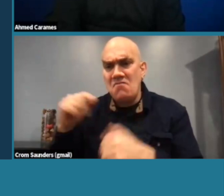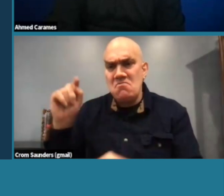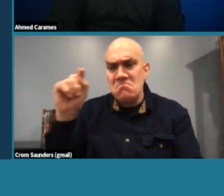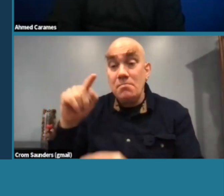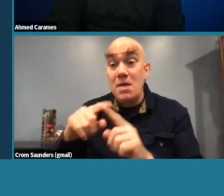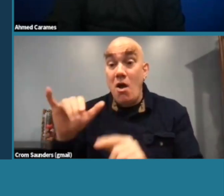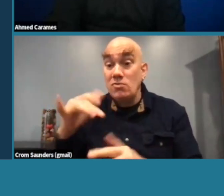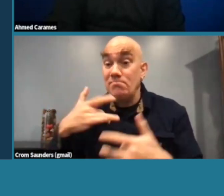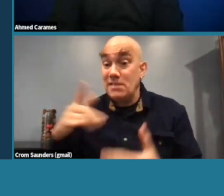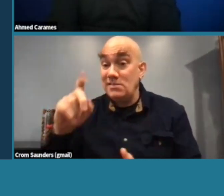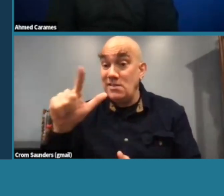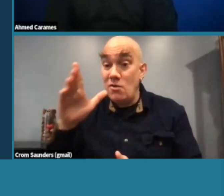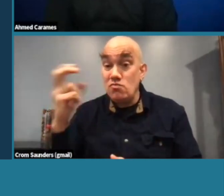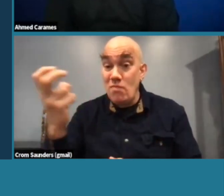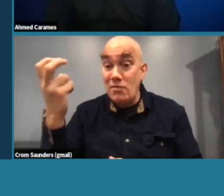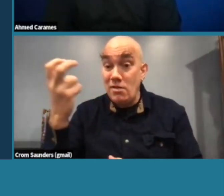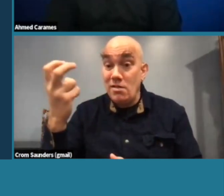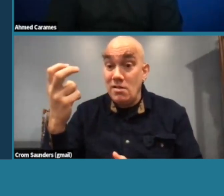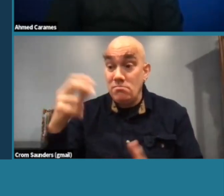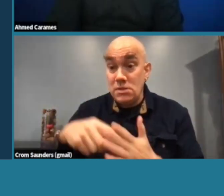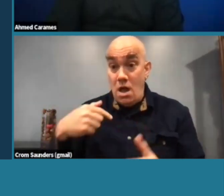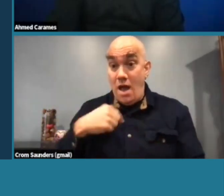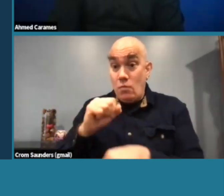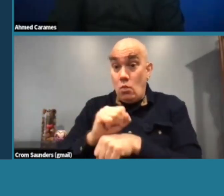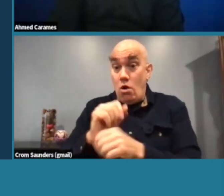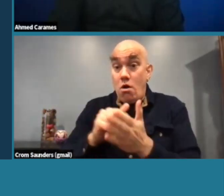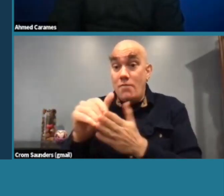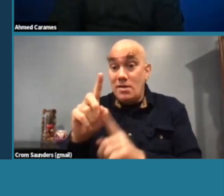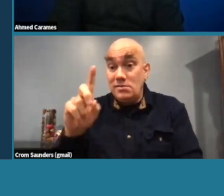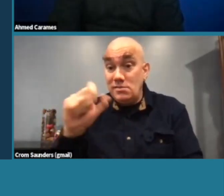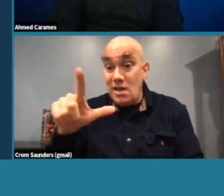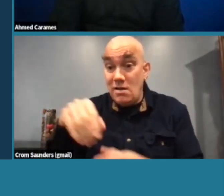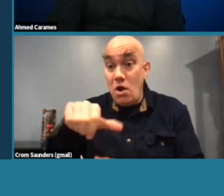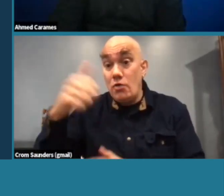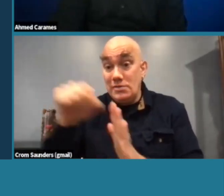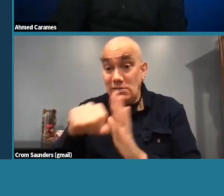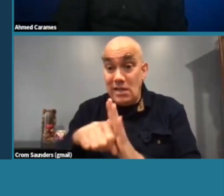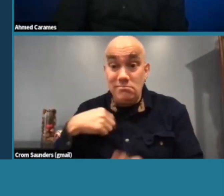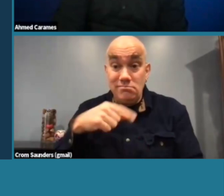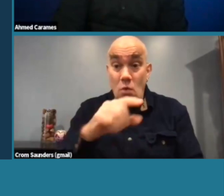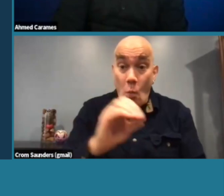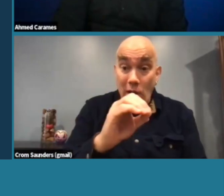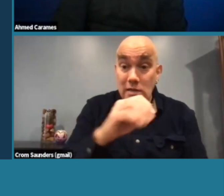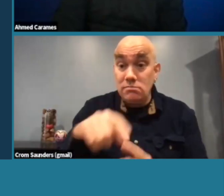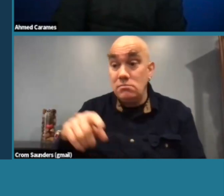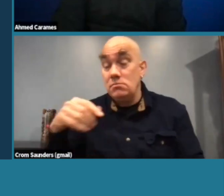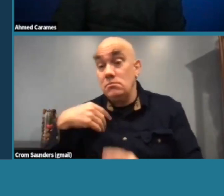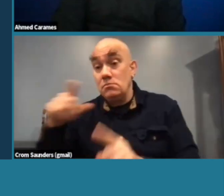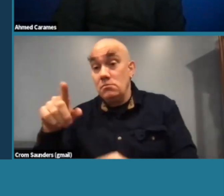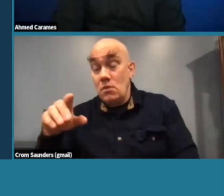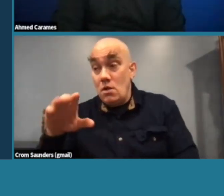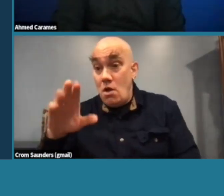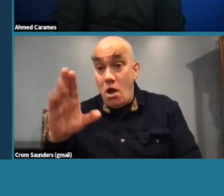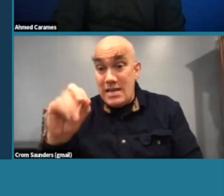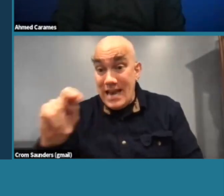So there are DASLs by state out there, but DASLs will often travel to other states. I mean, they'll